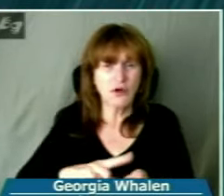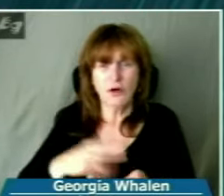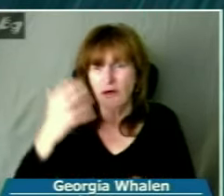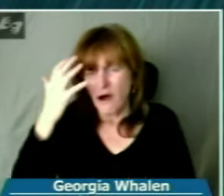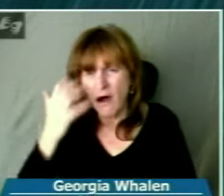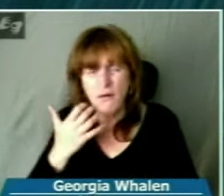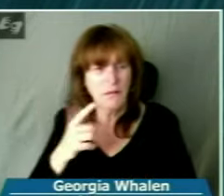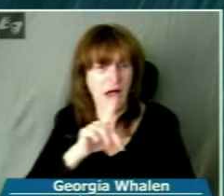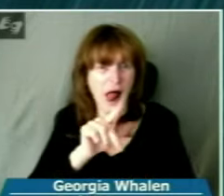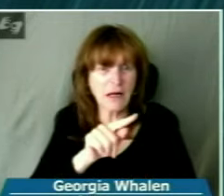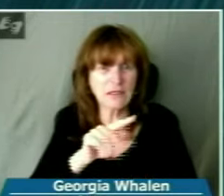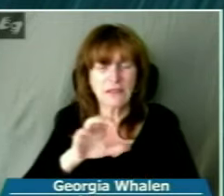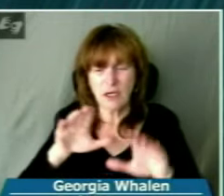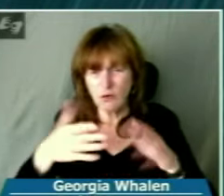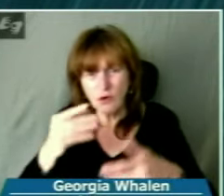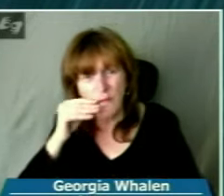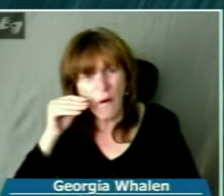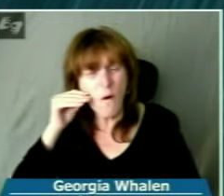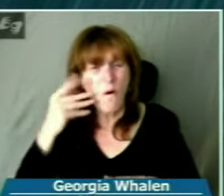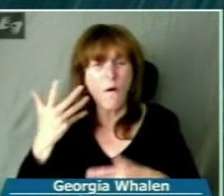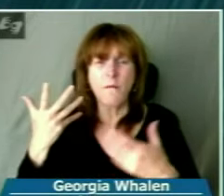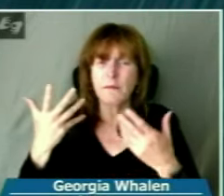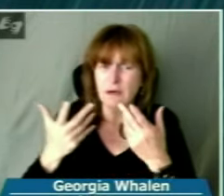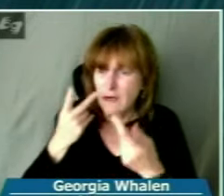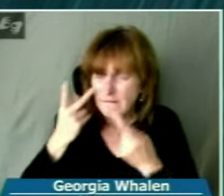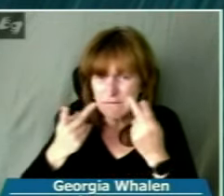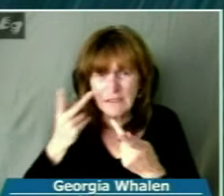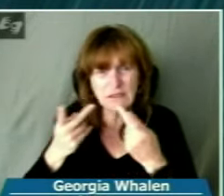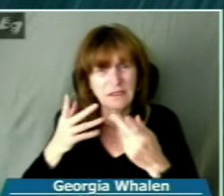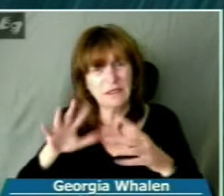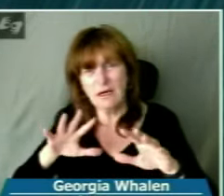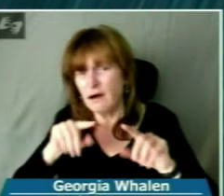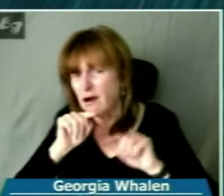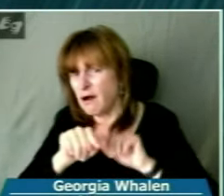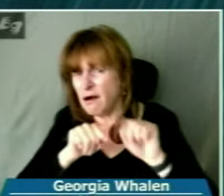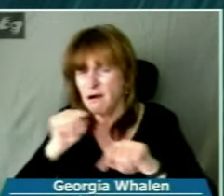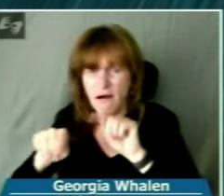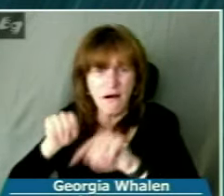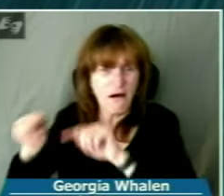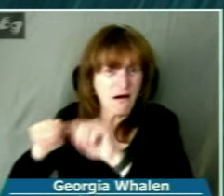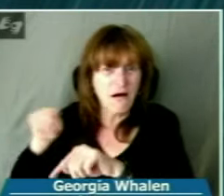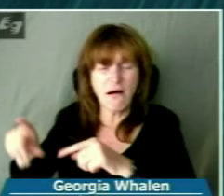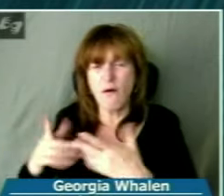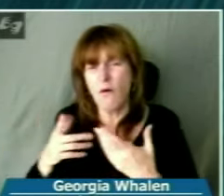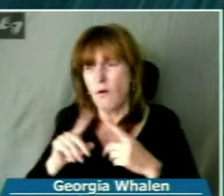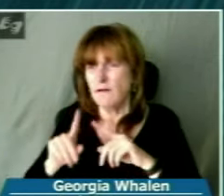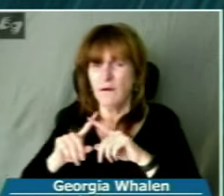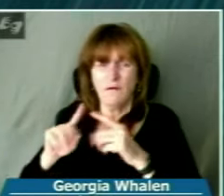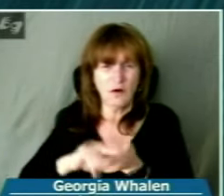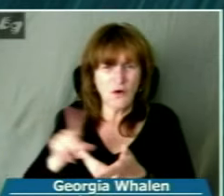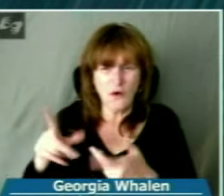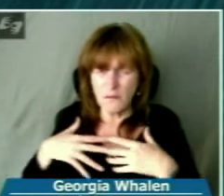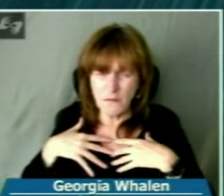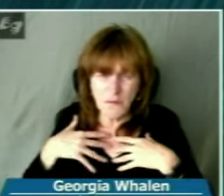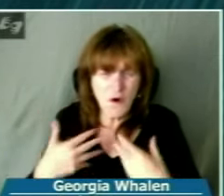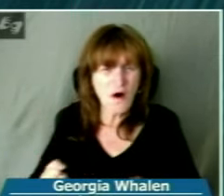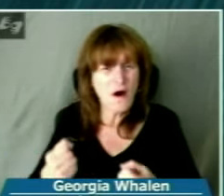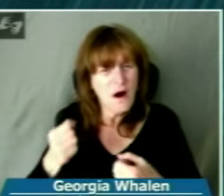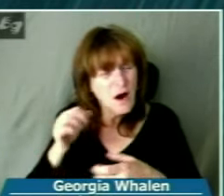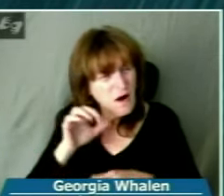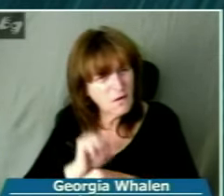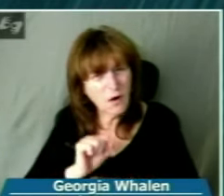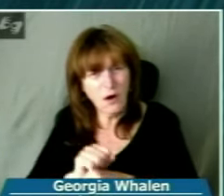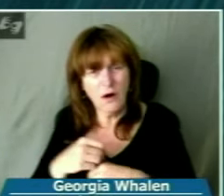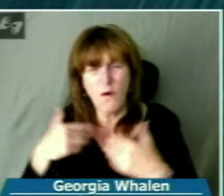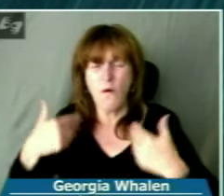care homes, working in home and community care, and so many places across the community serving courageously right now through COVID in sometimes very,